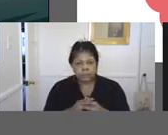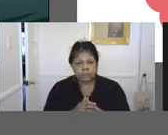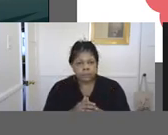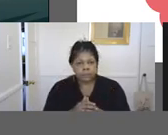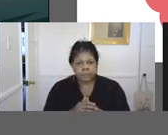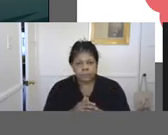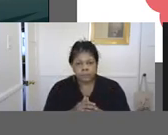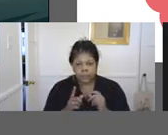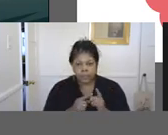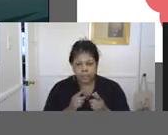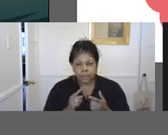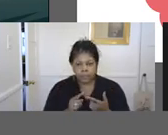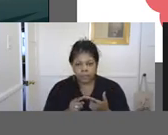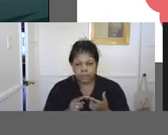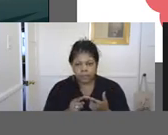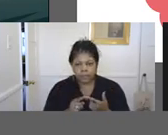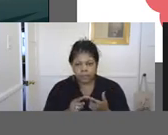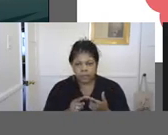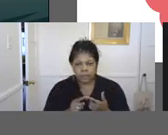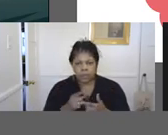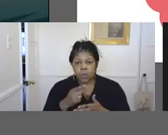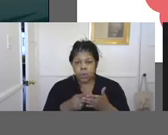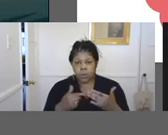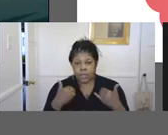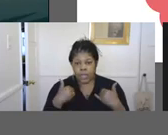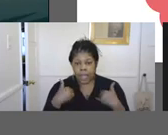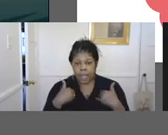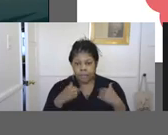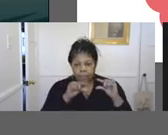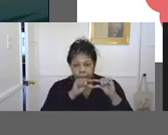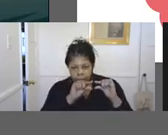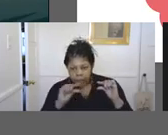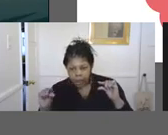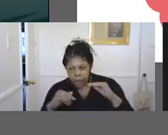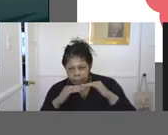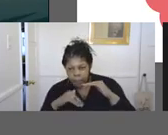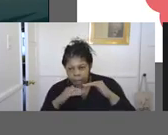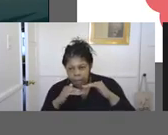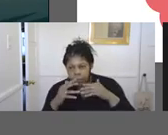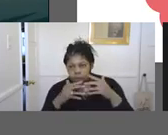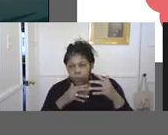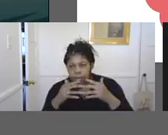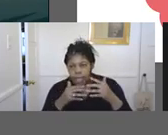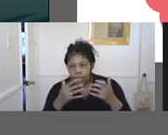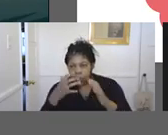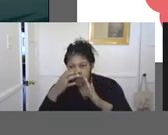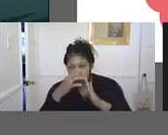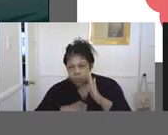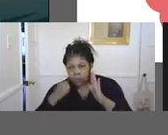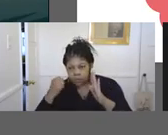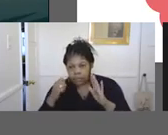And then what we have that's great out here is that if you want to remove a brush stroke, you can do that from